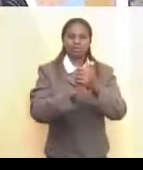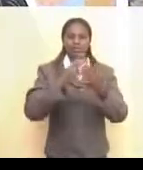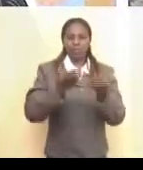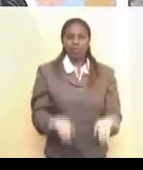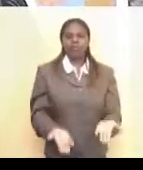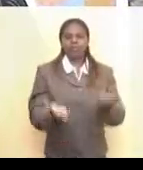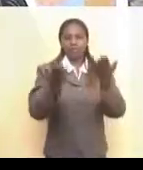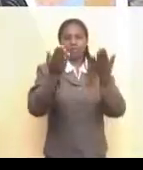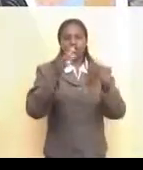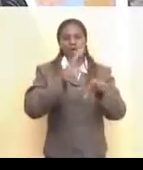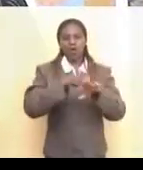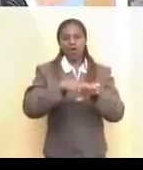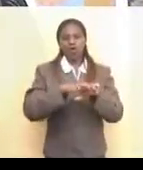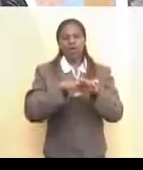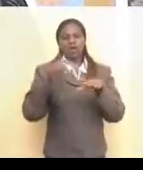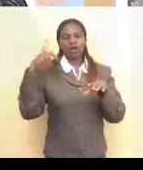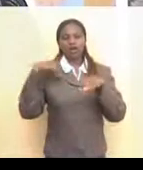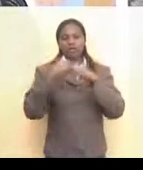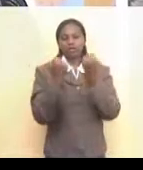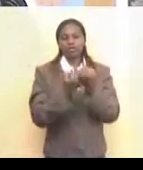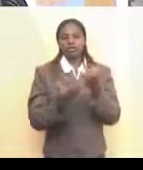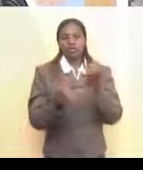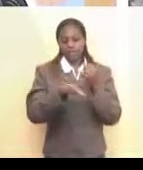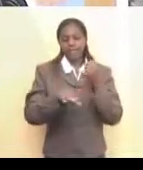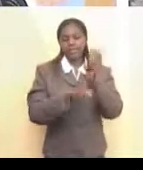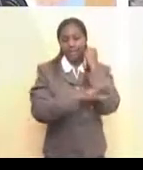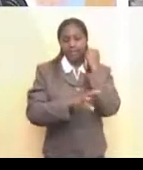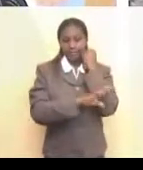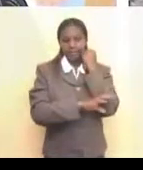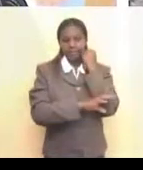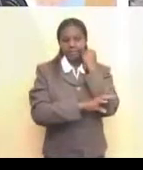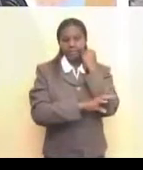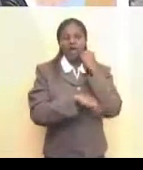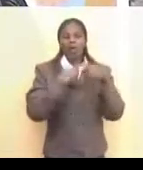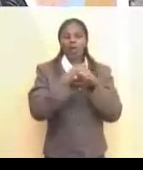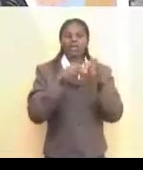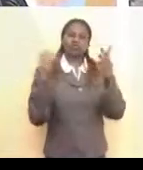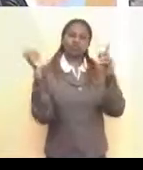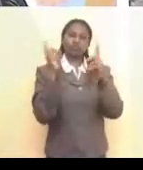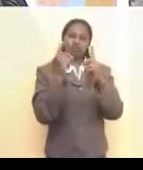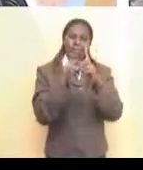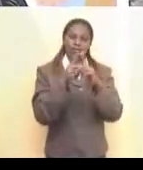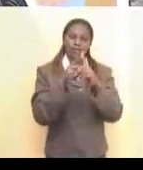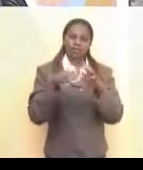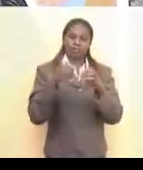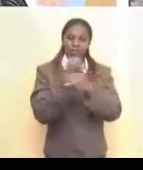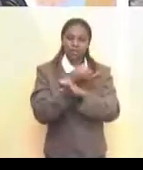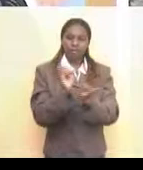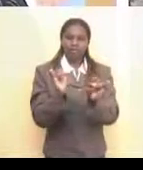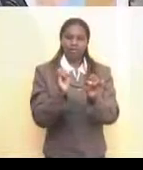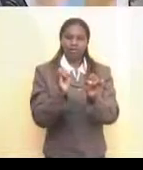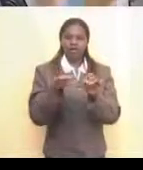promoting the whole notion of paralegalism in this country and working towards establishing the standards